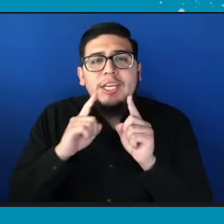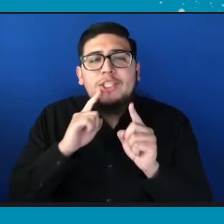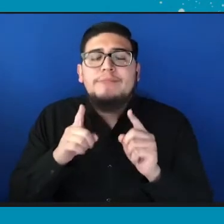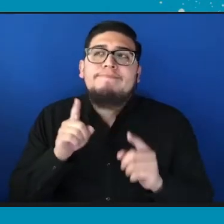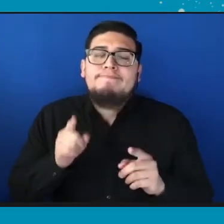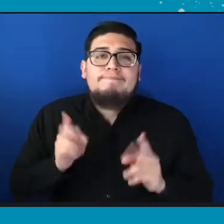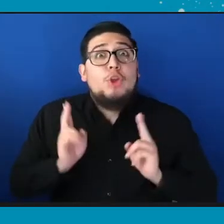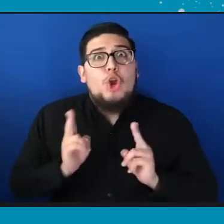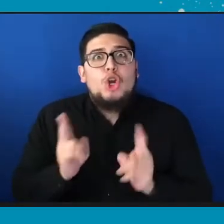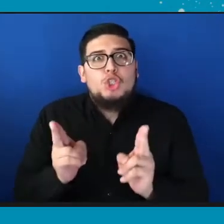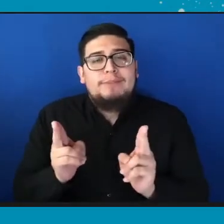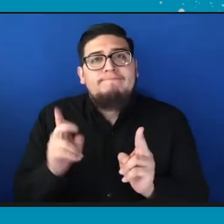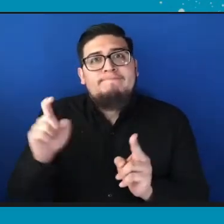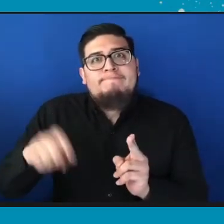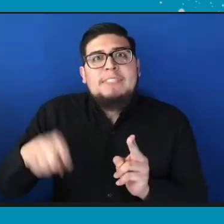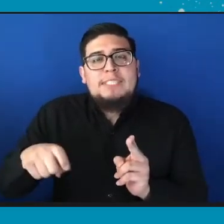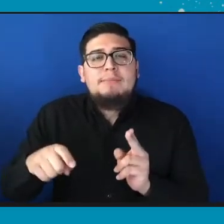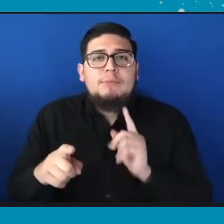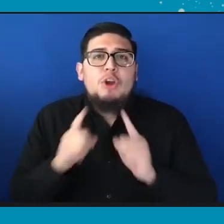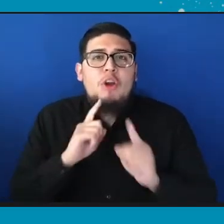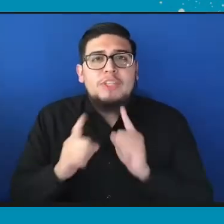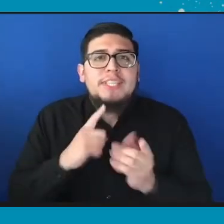conversation. I want to honor